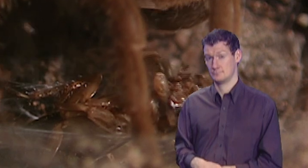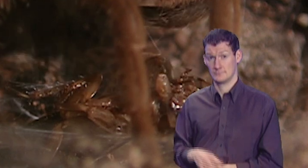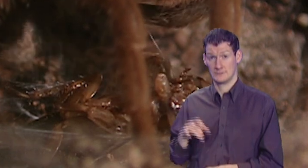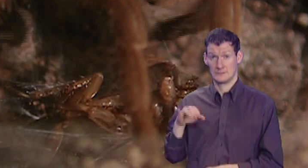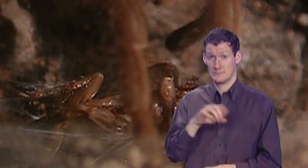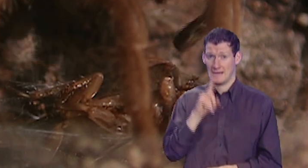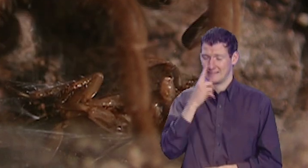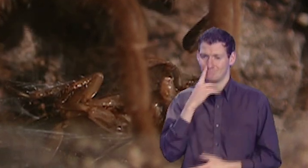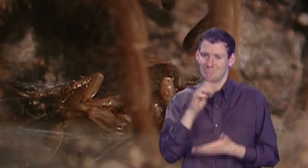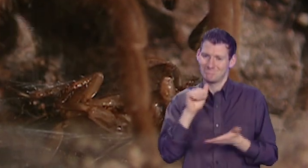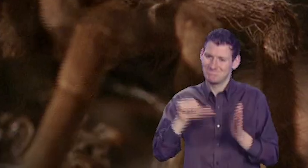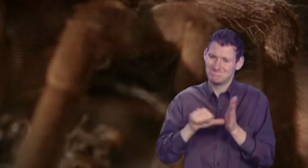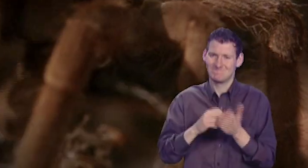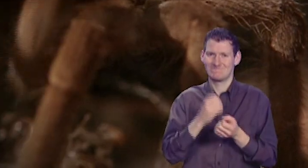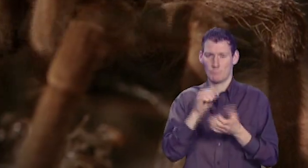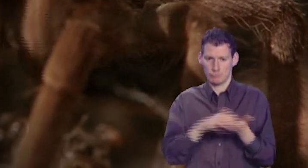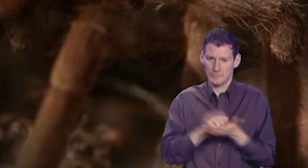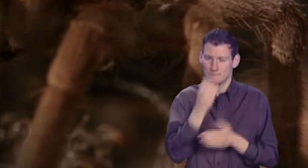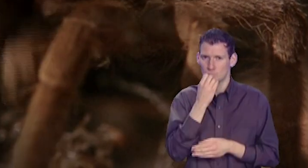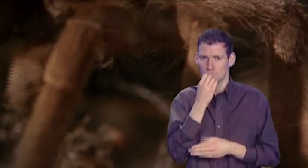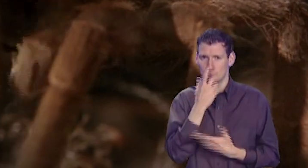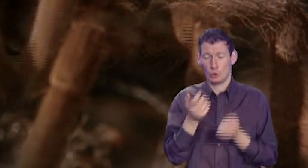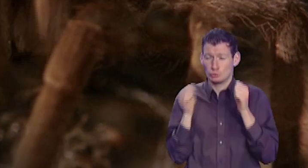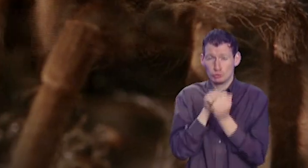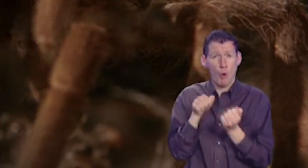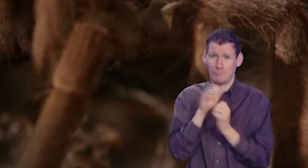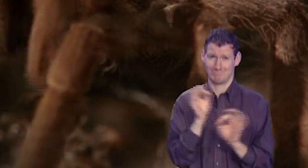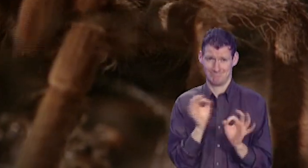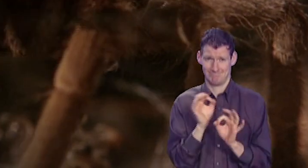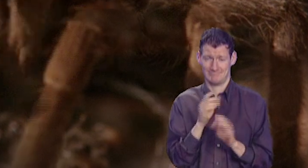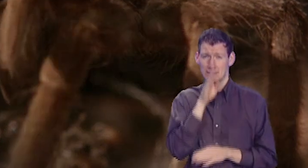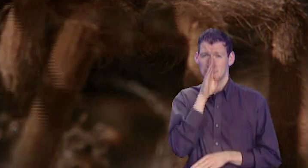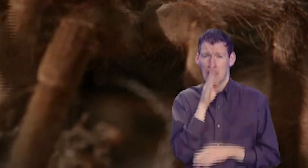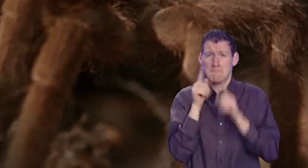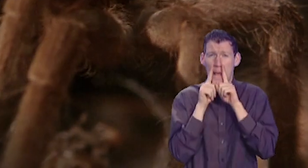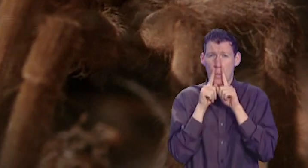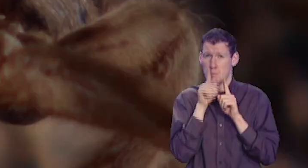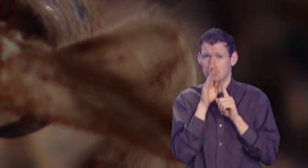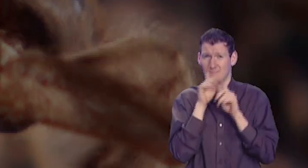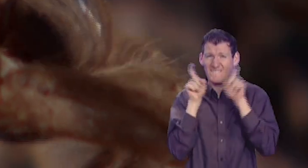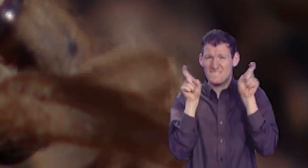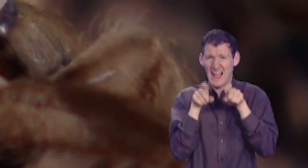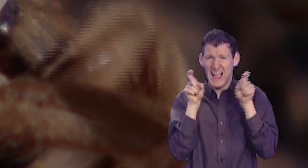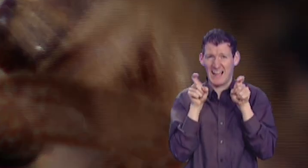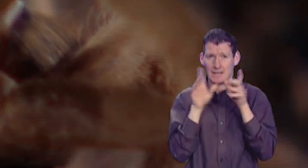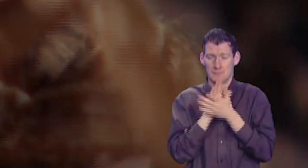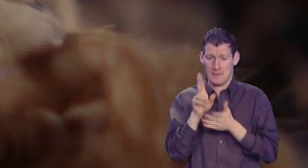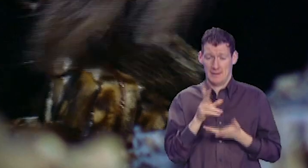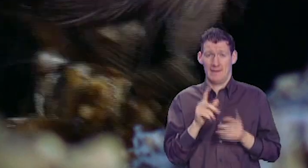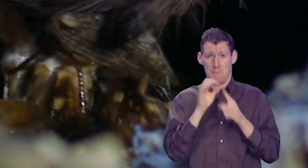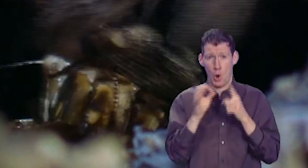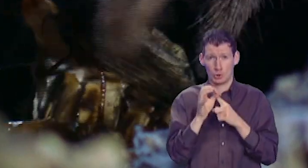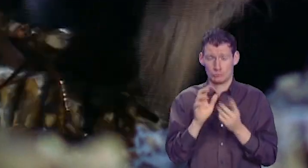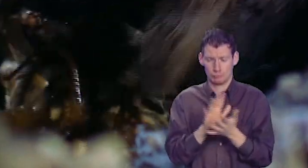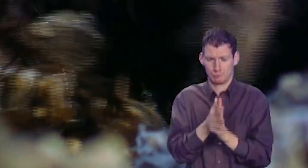Spiders can't eat solid food. With no jaws and only a tiny slit-like mouth between their fangs, they rely on their venom to turn